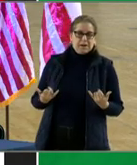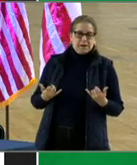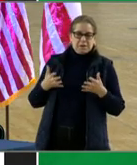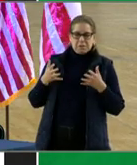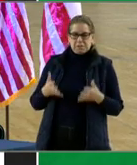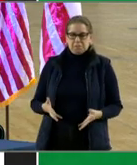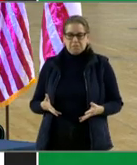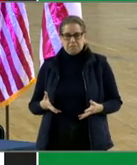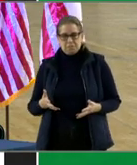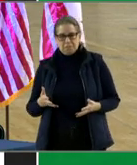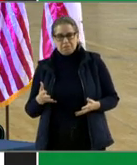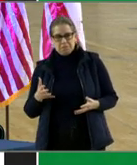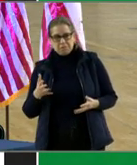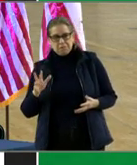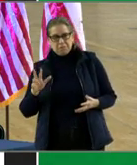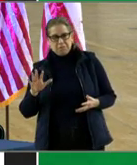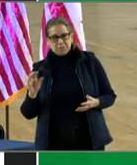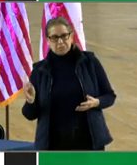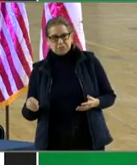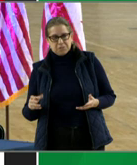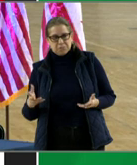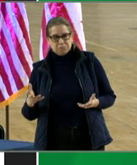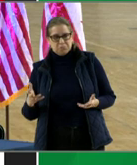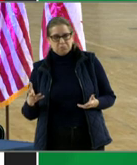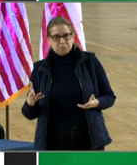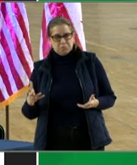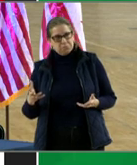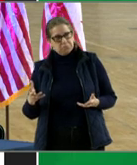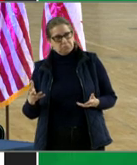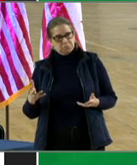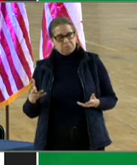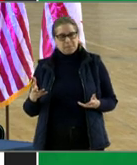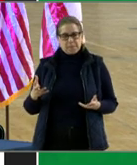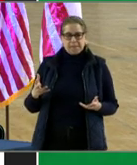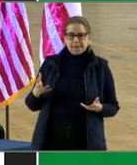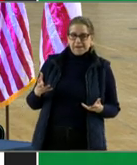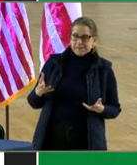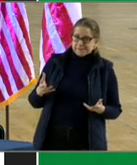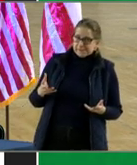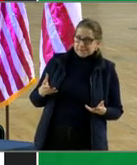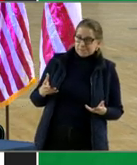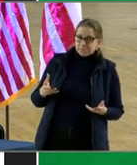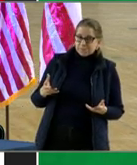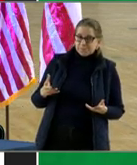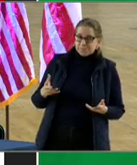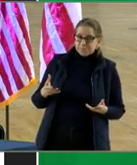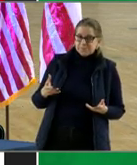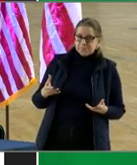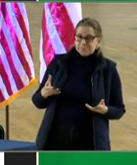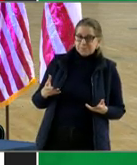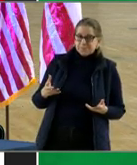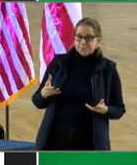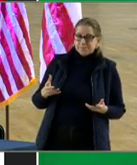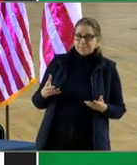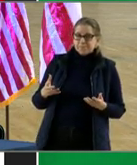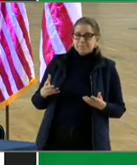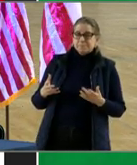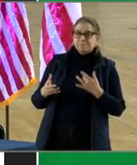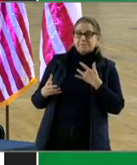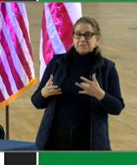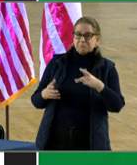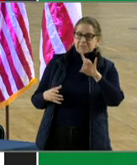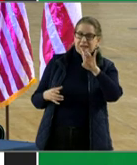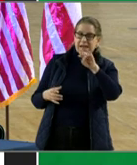this point. Typically at this time of year, we would be at 80% occupancy rate across all of our